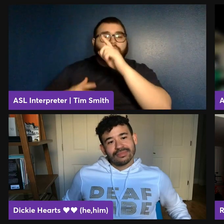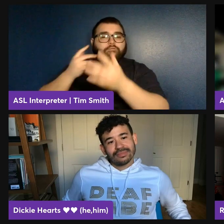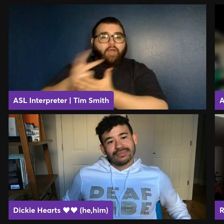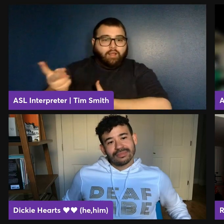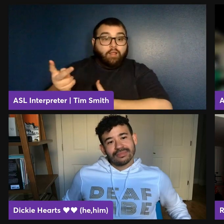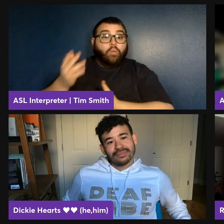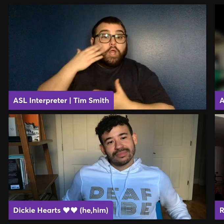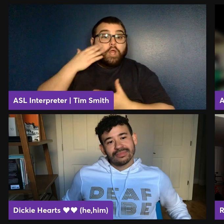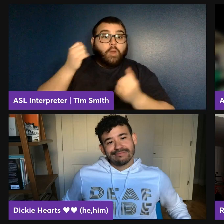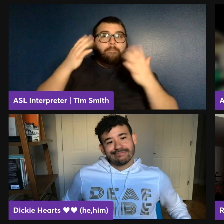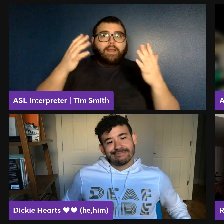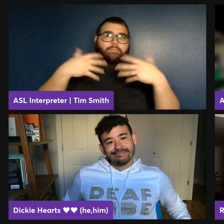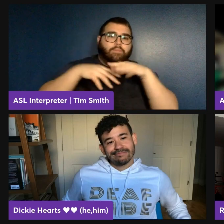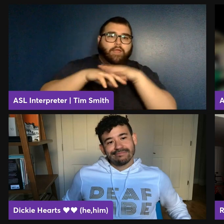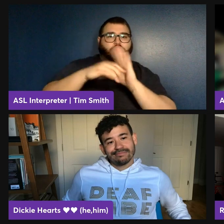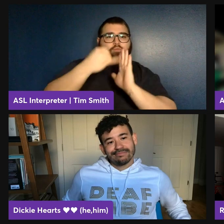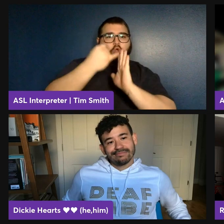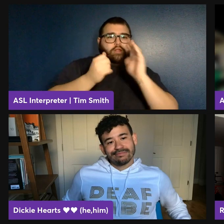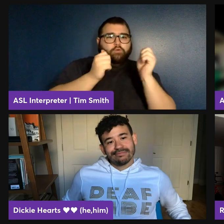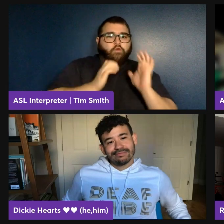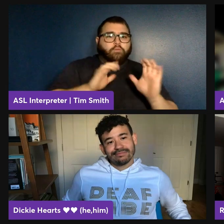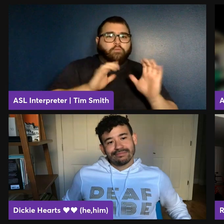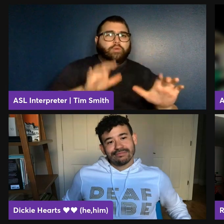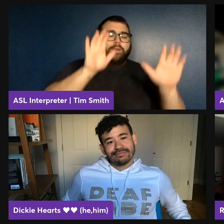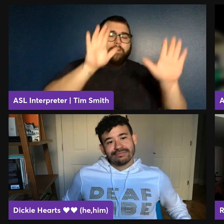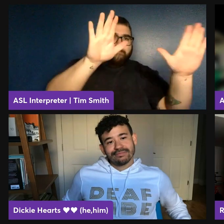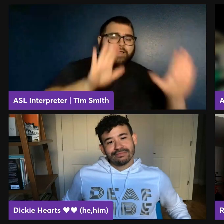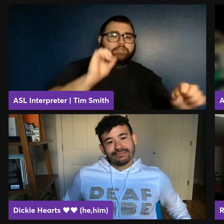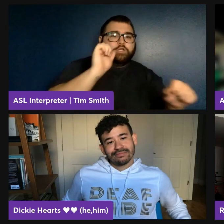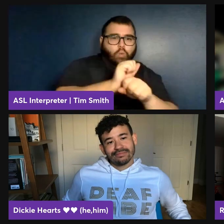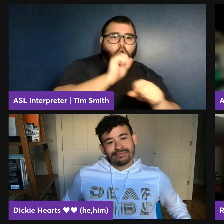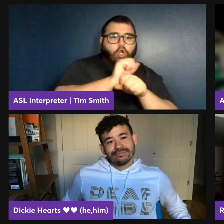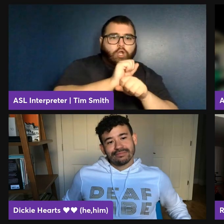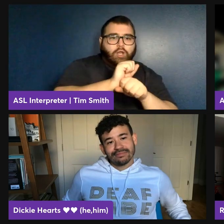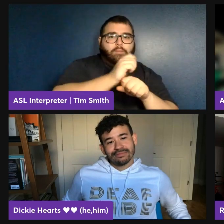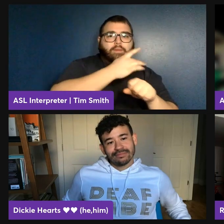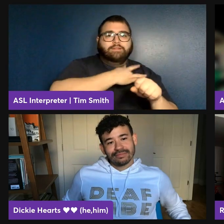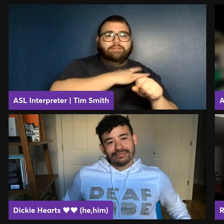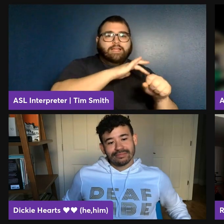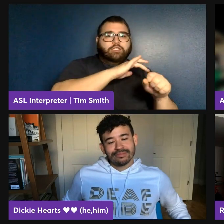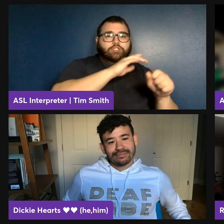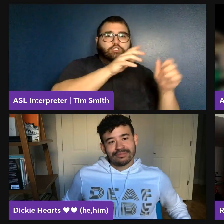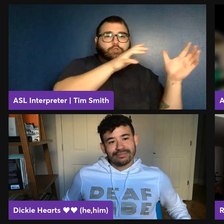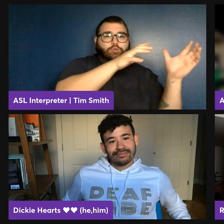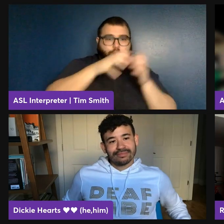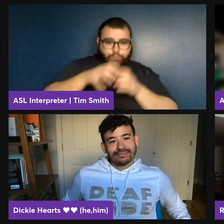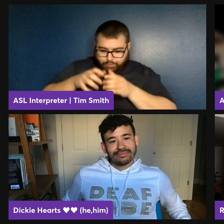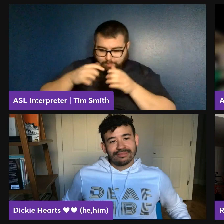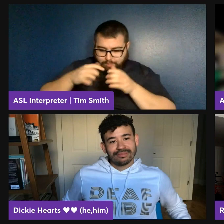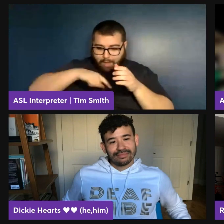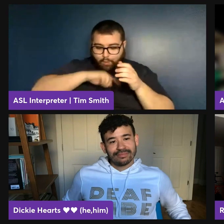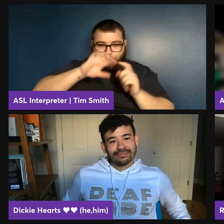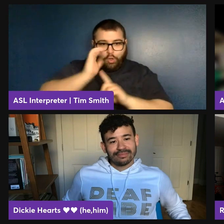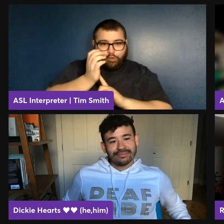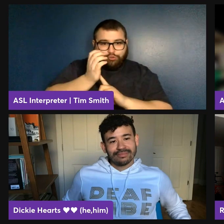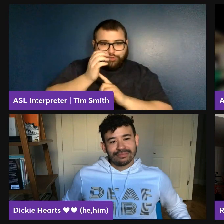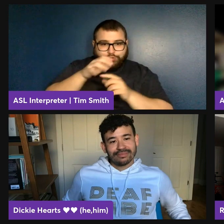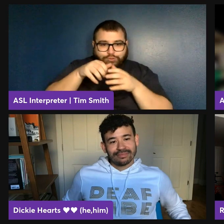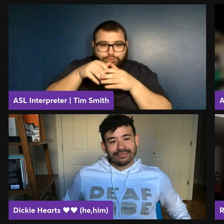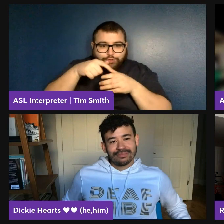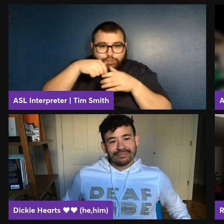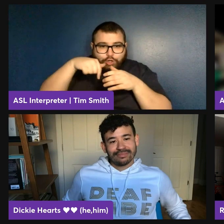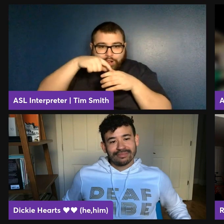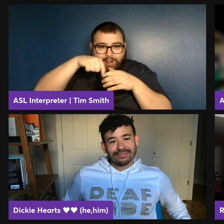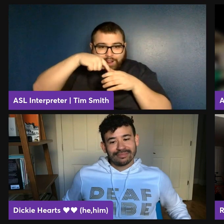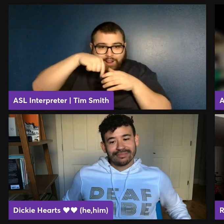performers doing amazing work, but it tends to stay in our cultural circle, no matter how amazing it is.